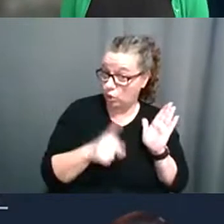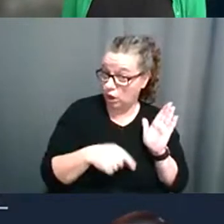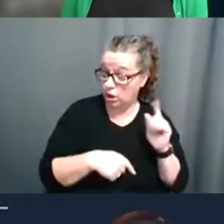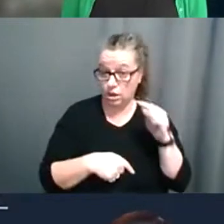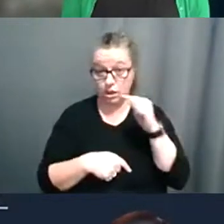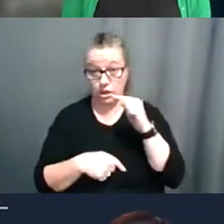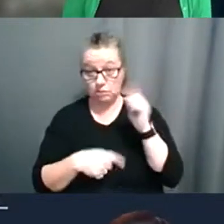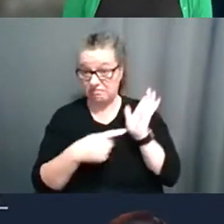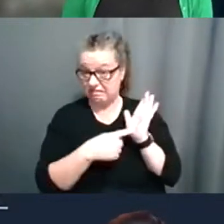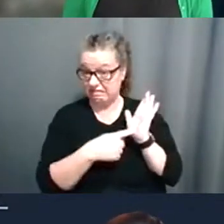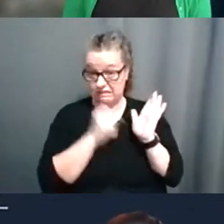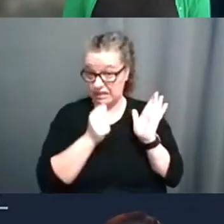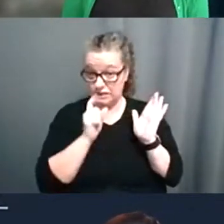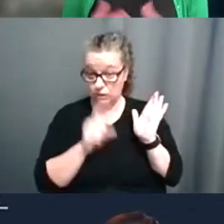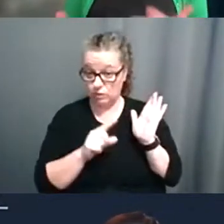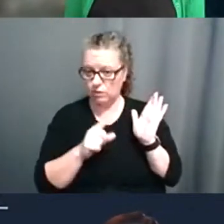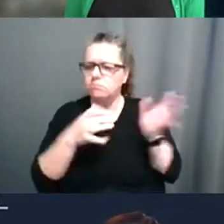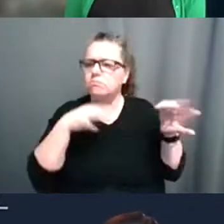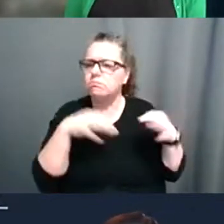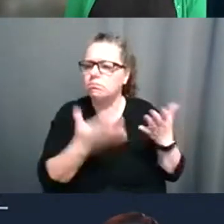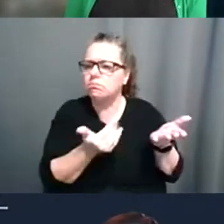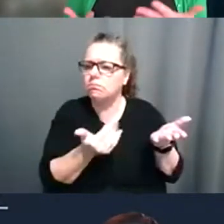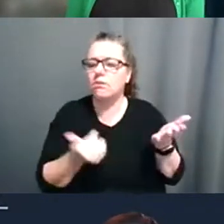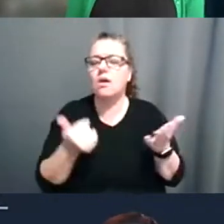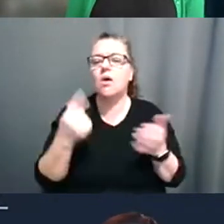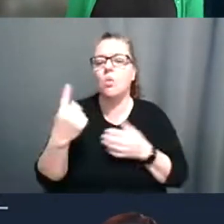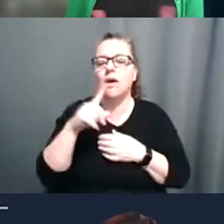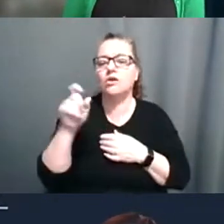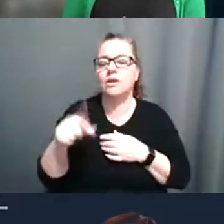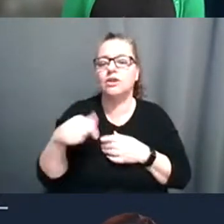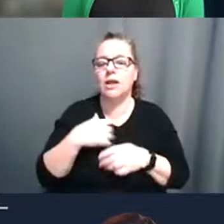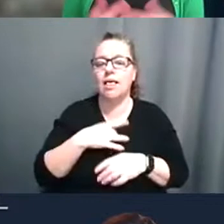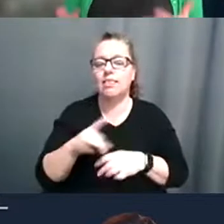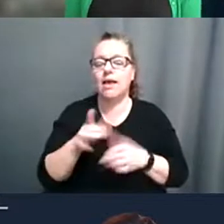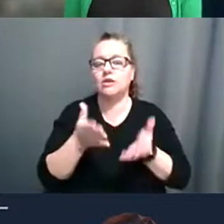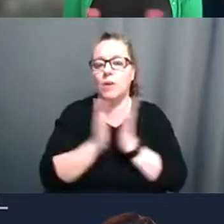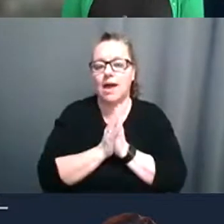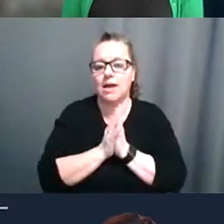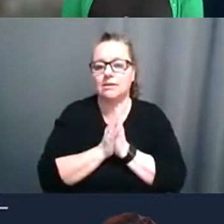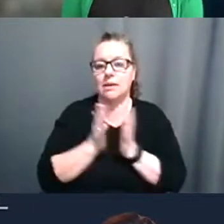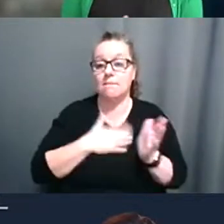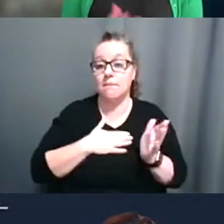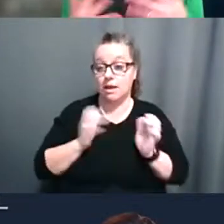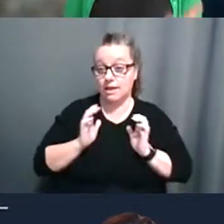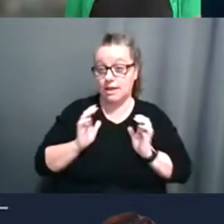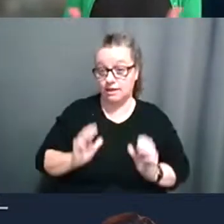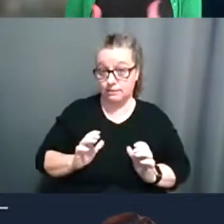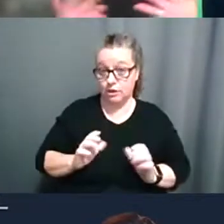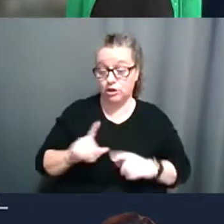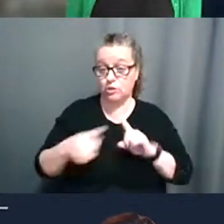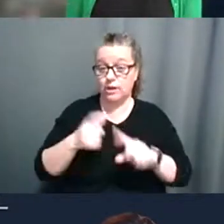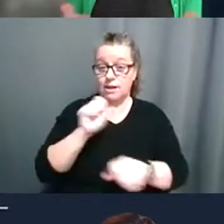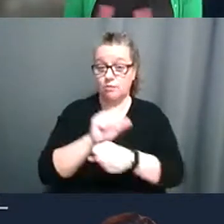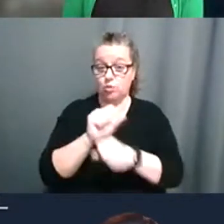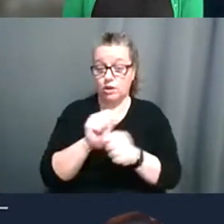What about this doesn't work? One of the questions that I like to ask my customers when I'm working with them